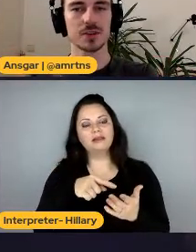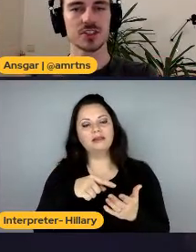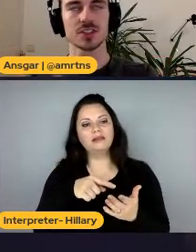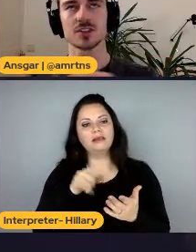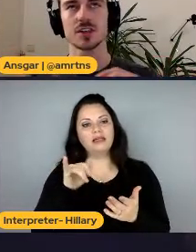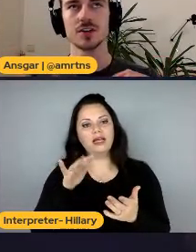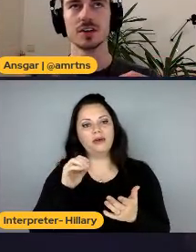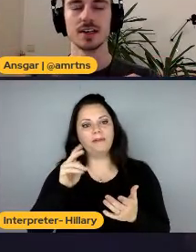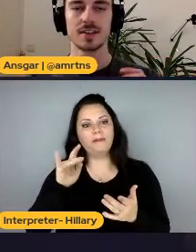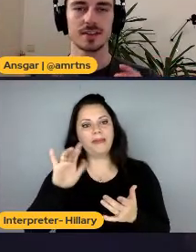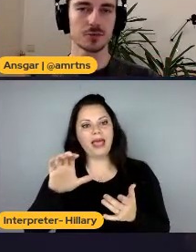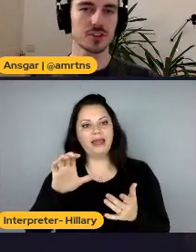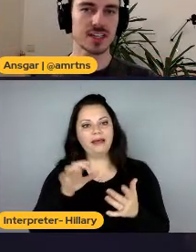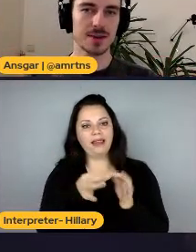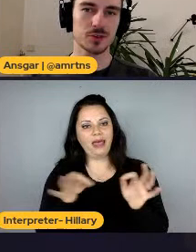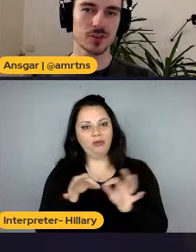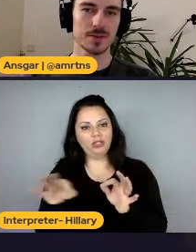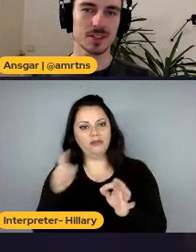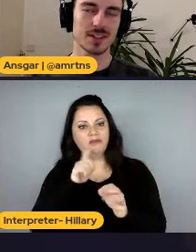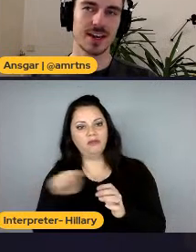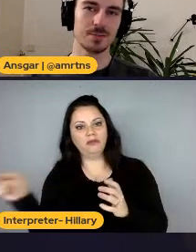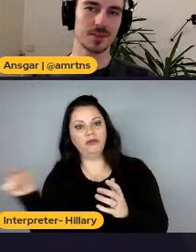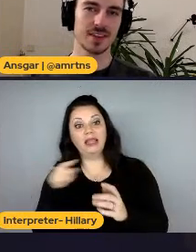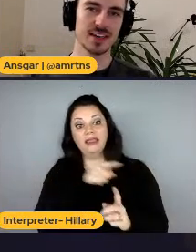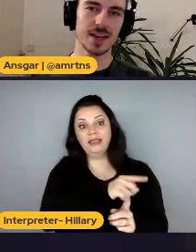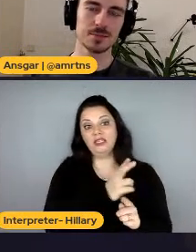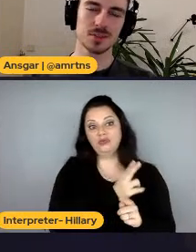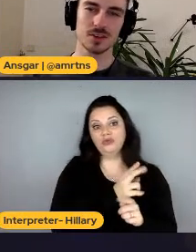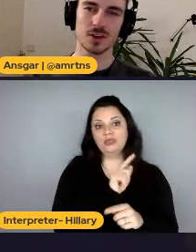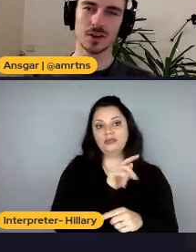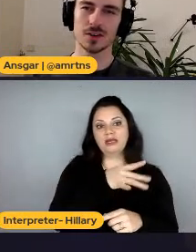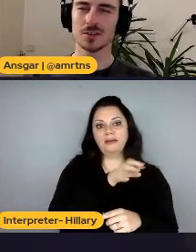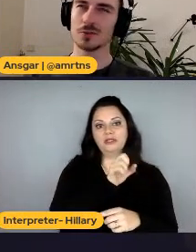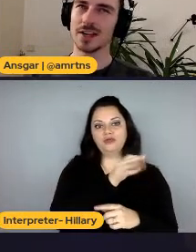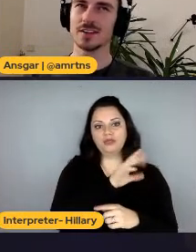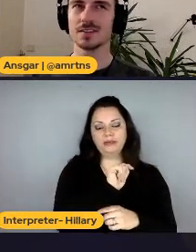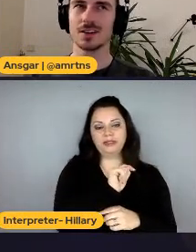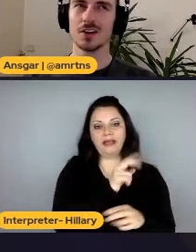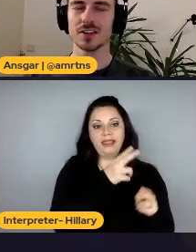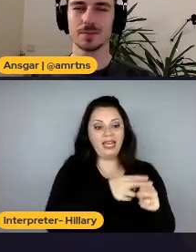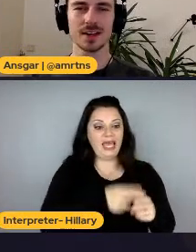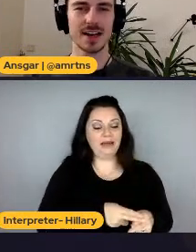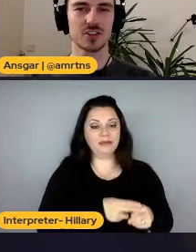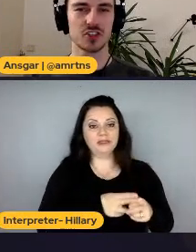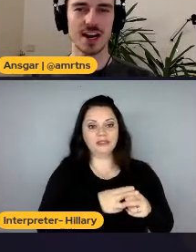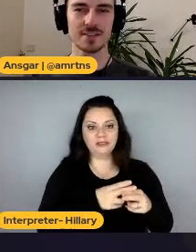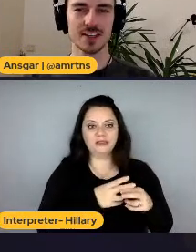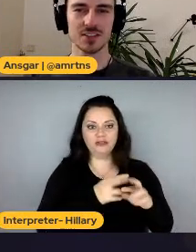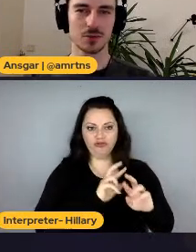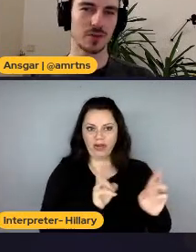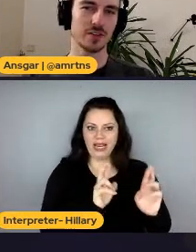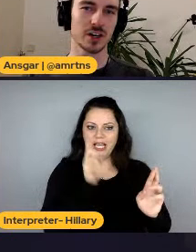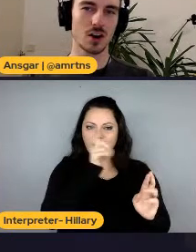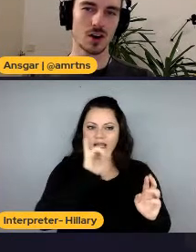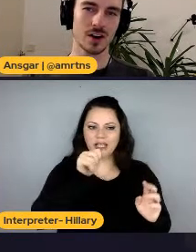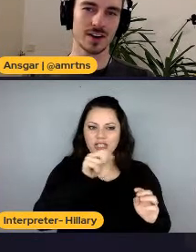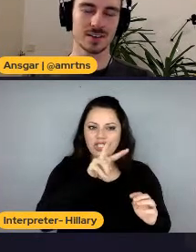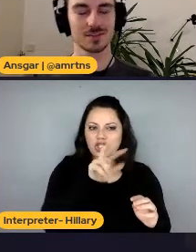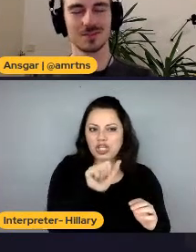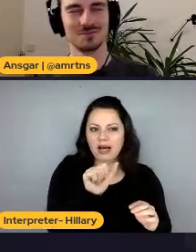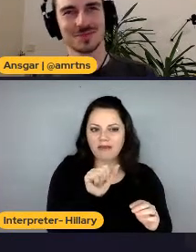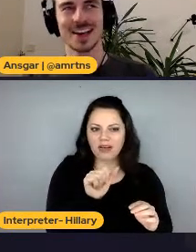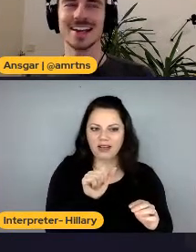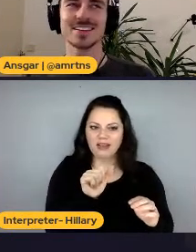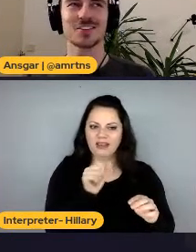other languages. So this was TypeScript, and the names already looked a bit like Java, so very long